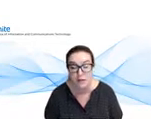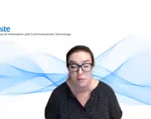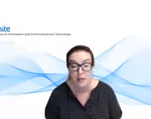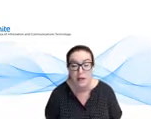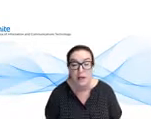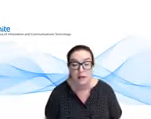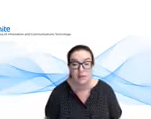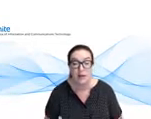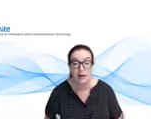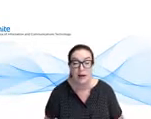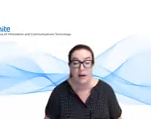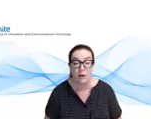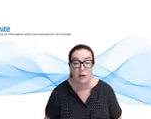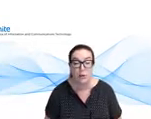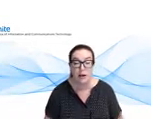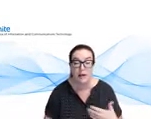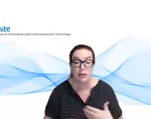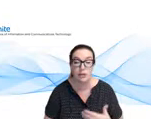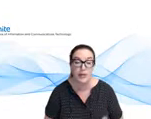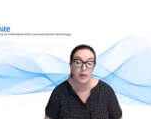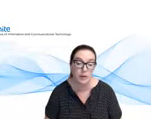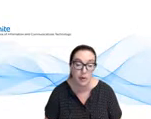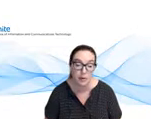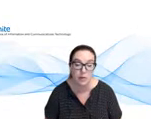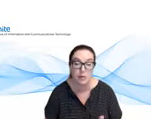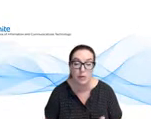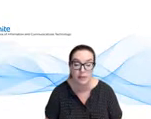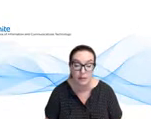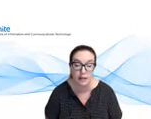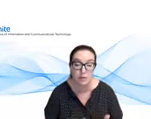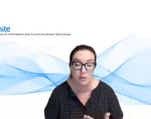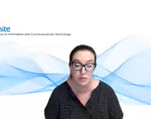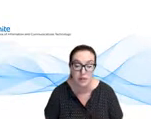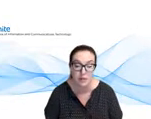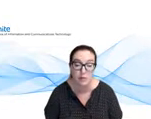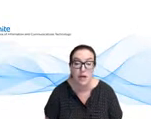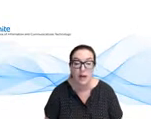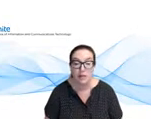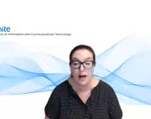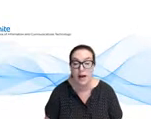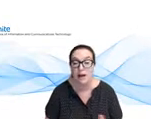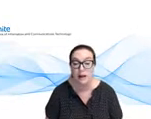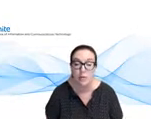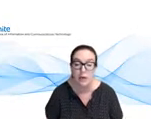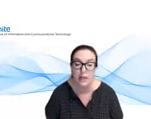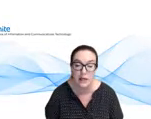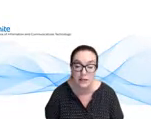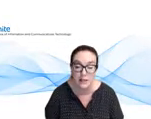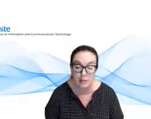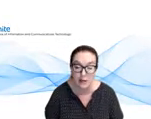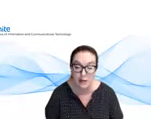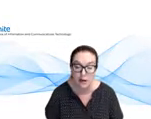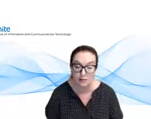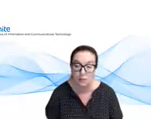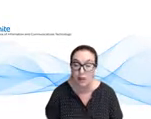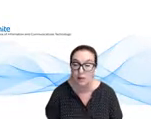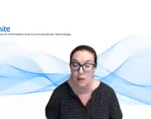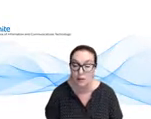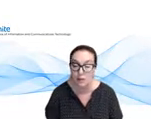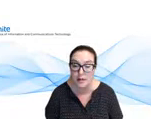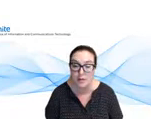conference and event management. This is an area where we are interacting with the public, with delegates, with visitors. That area really needs to